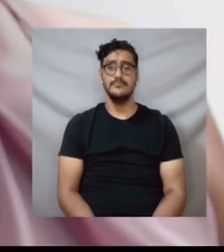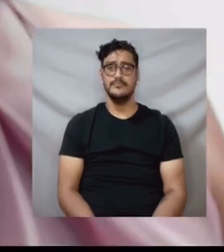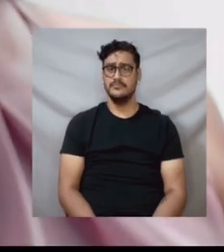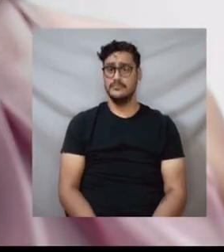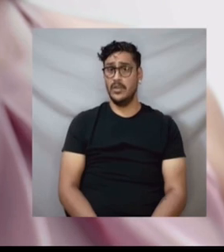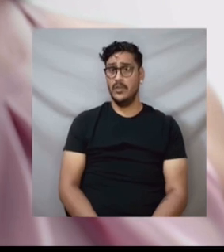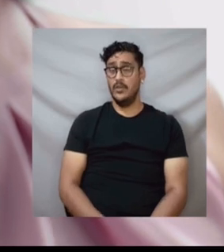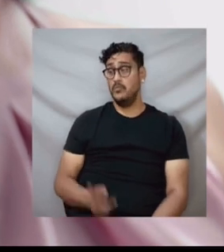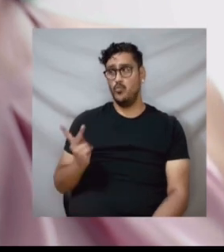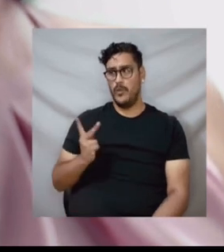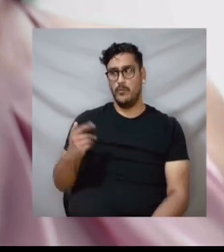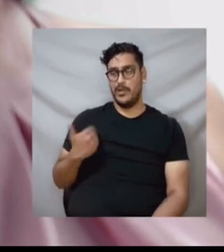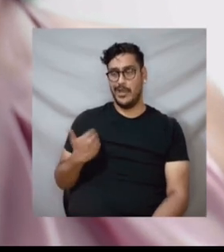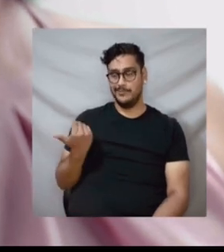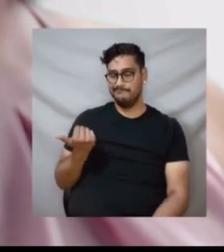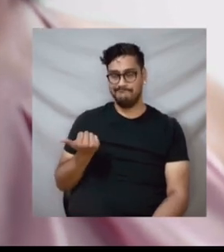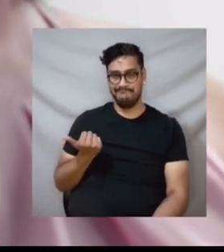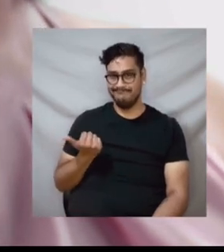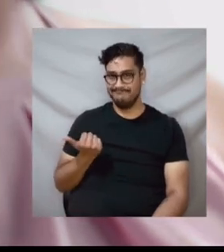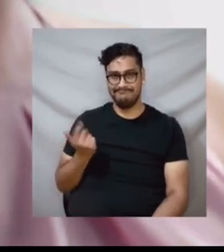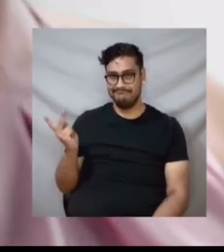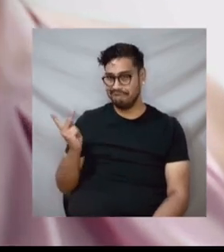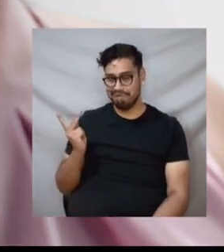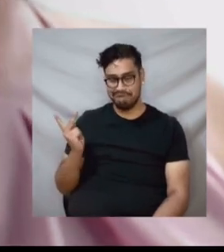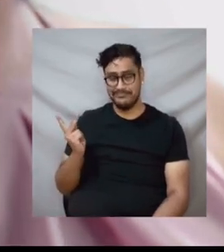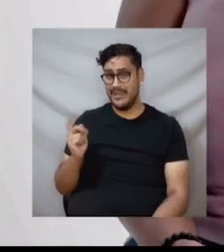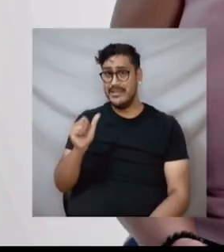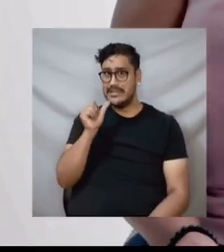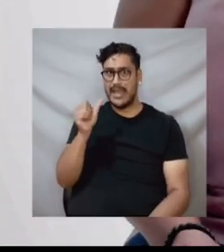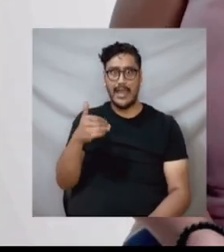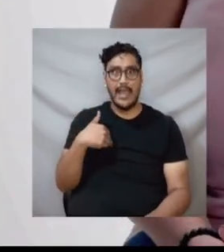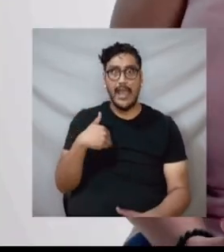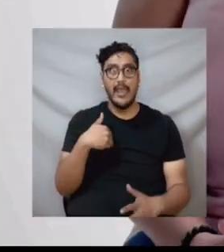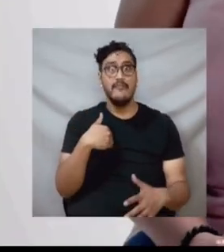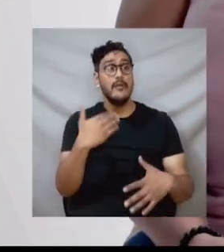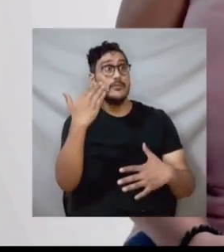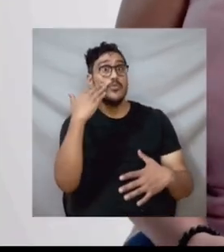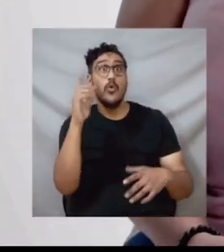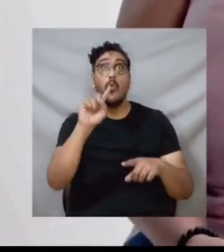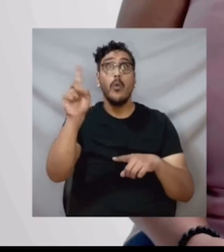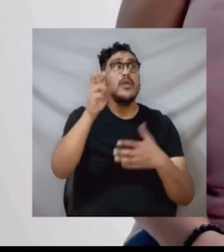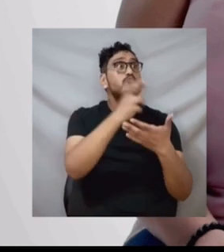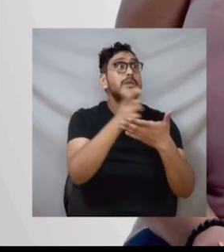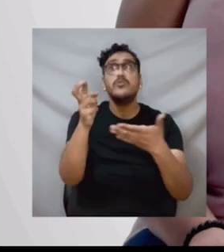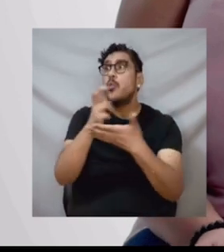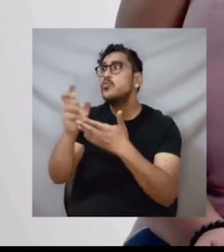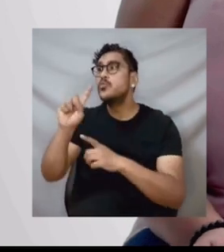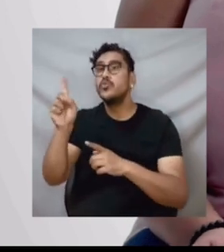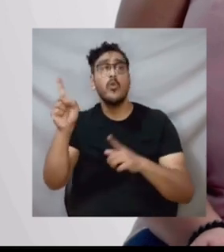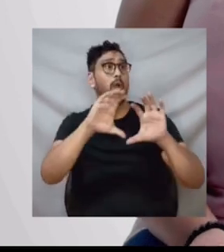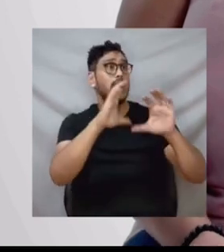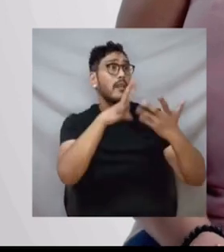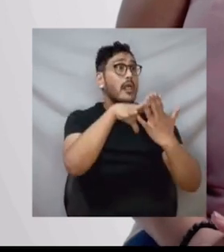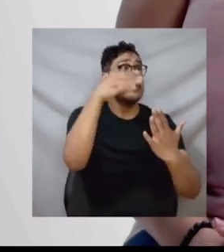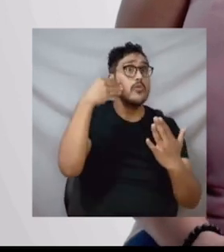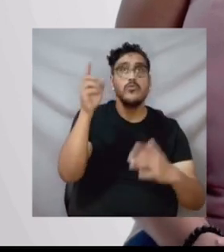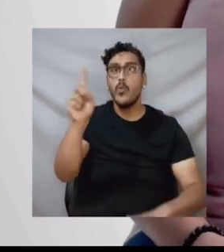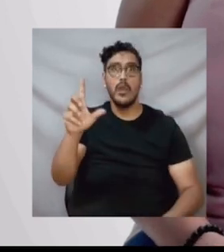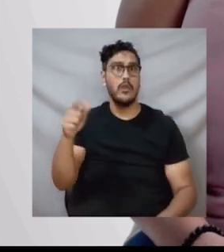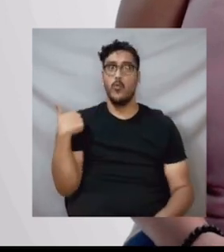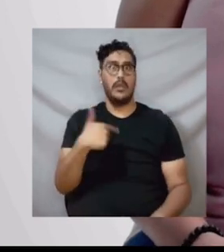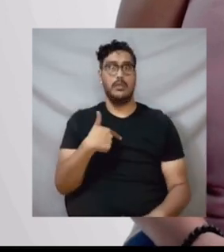we're young we didn't have the resources to find out that where classes were we can learn or you know we